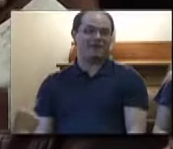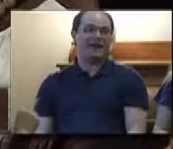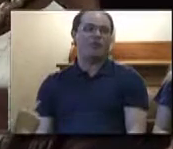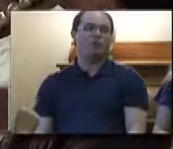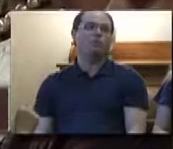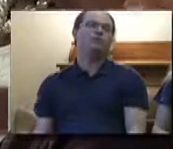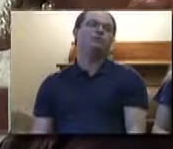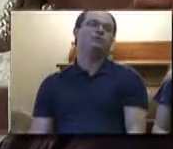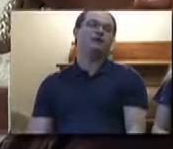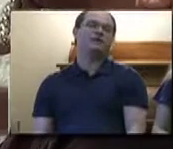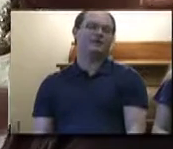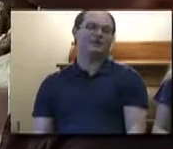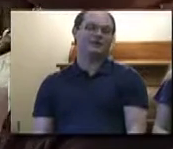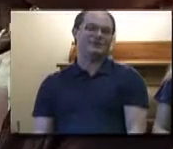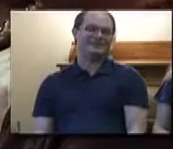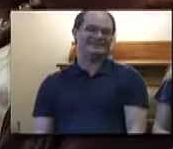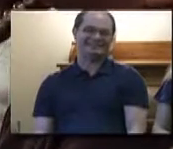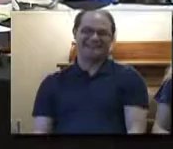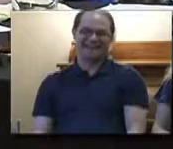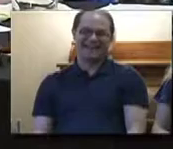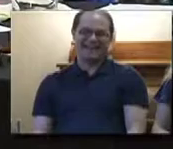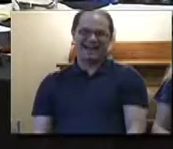that you have now, or what do you do now?